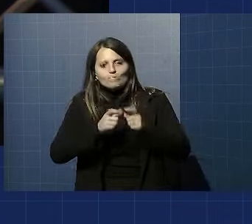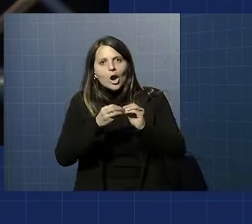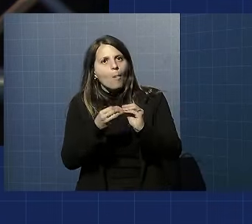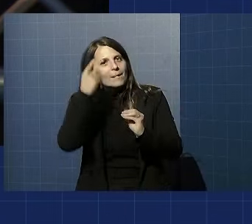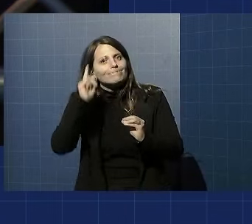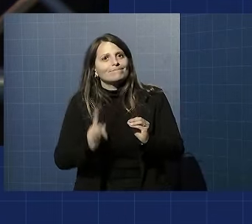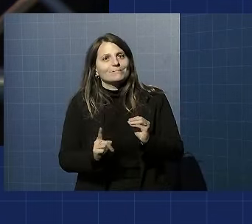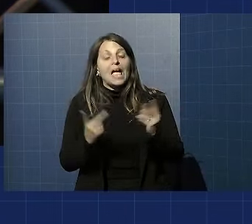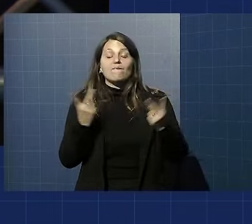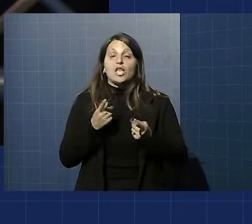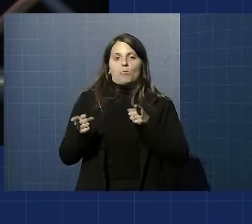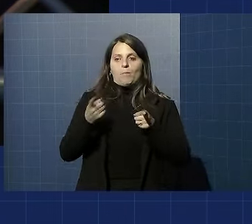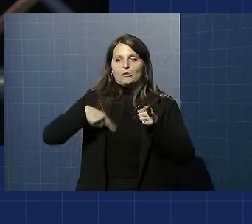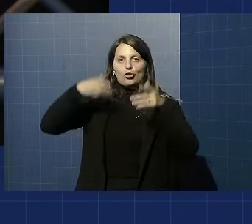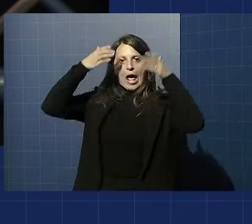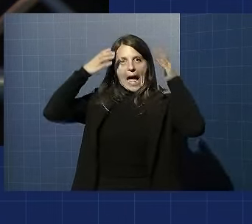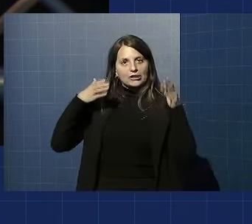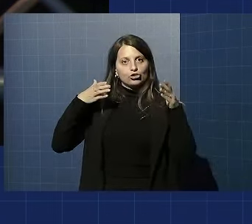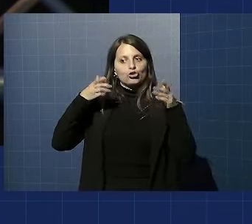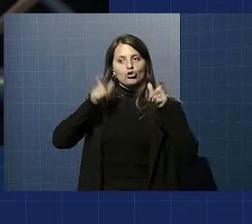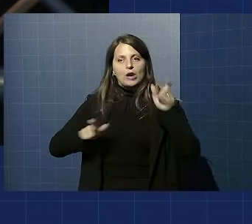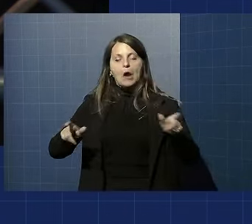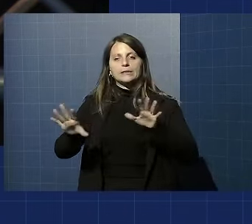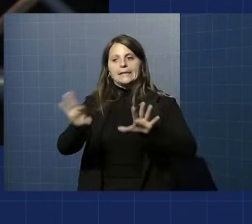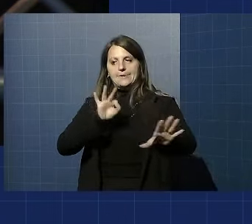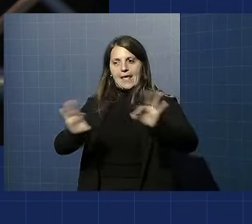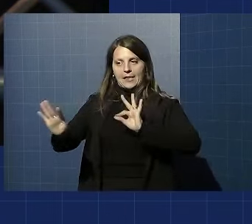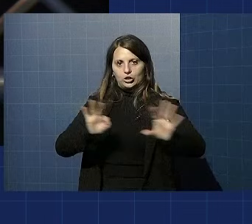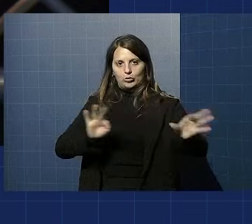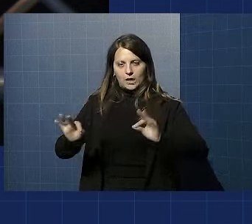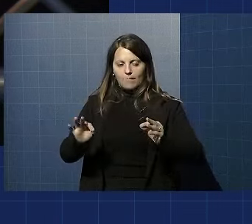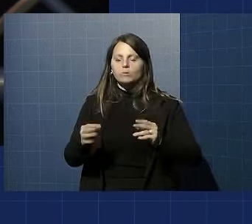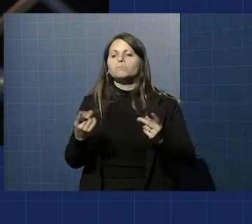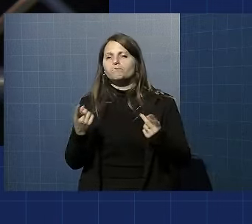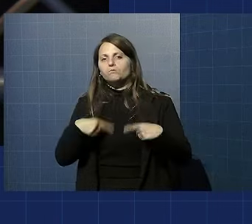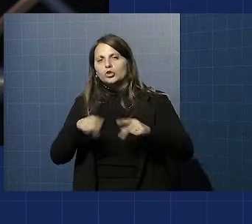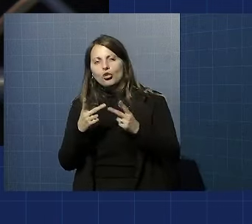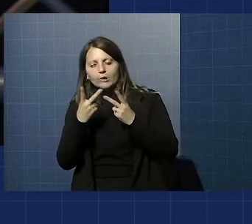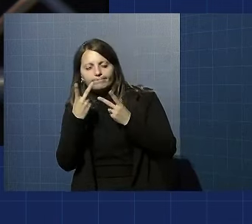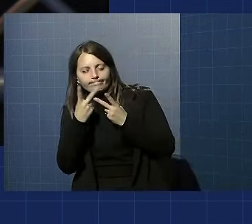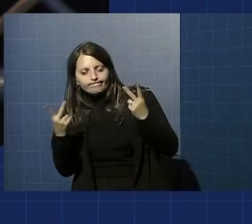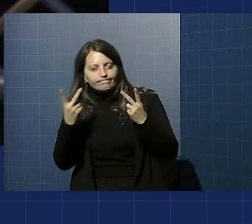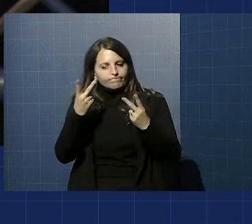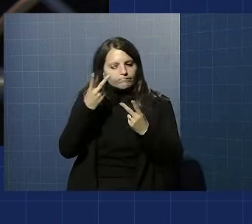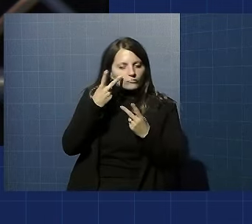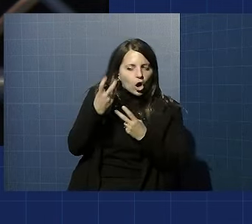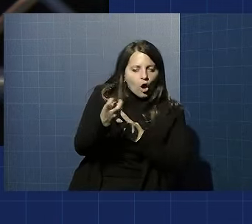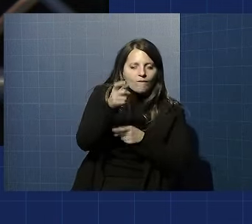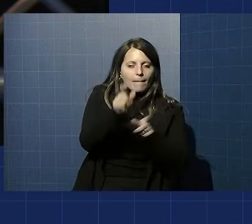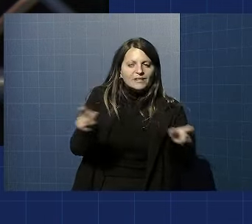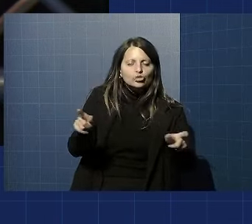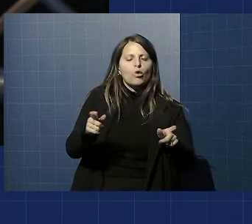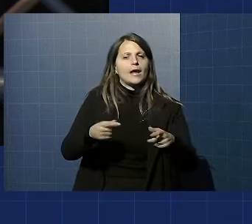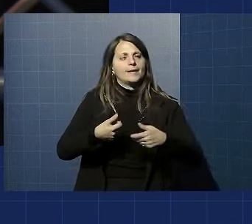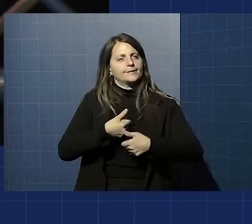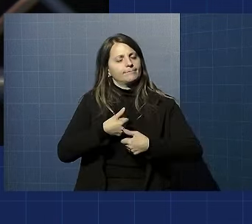very stable, who are flexible, who can cope very strongly. But even then, you don't know how they will react when